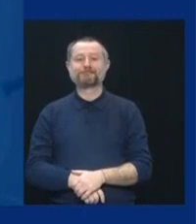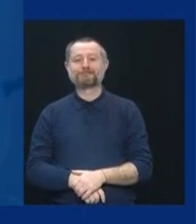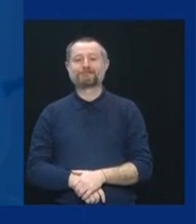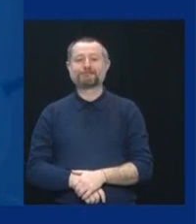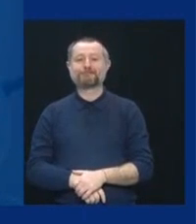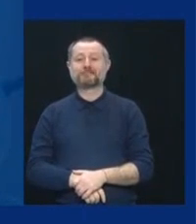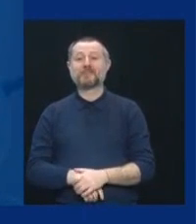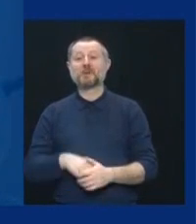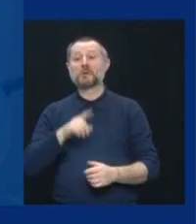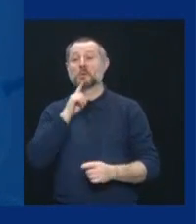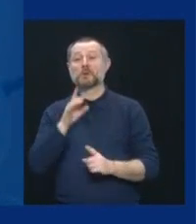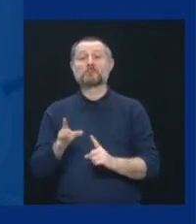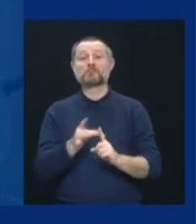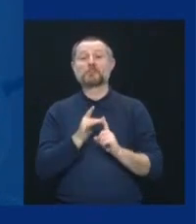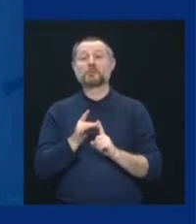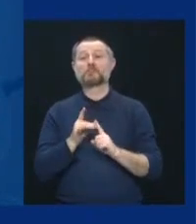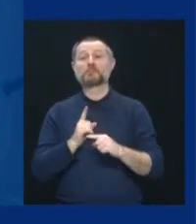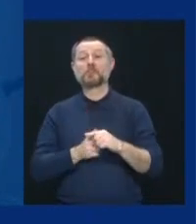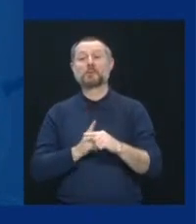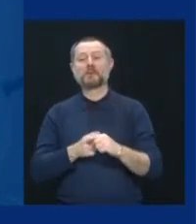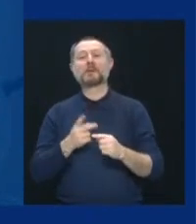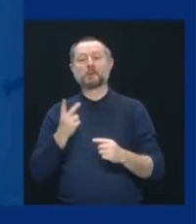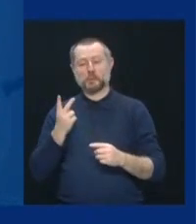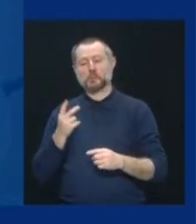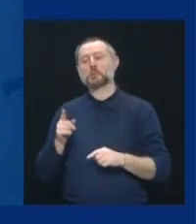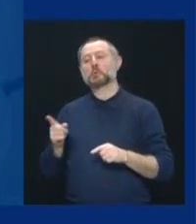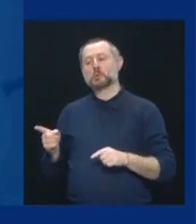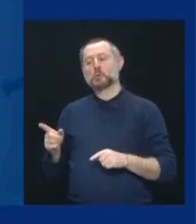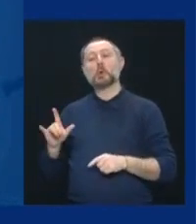Hospitalization positivity, Long Island,